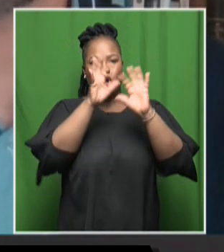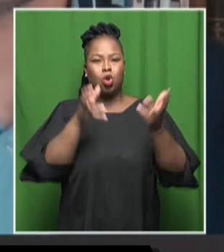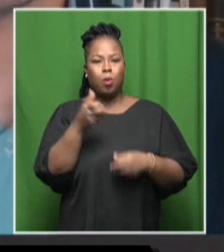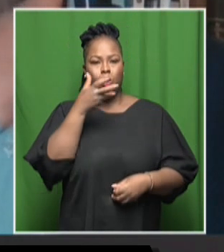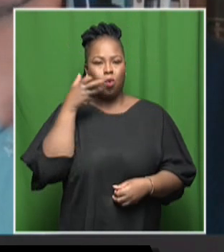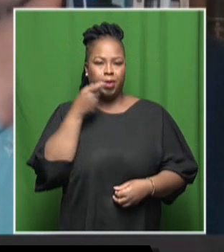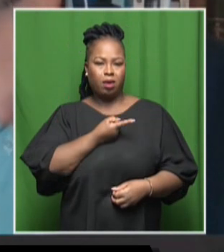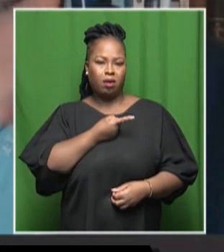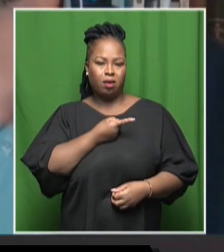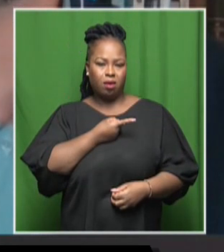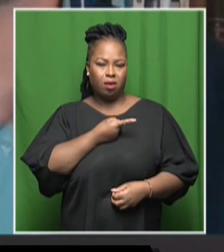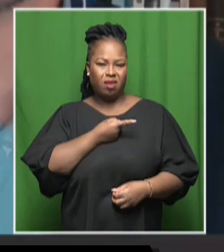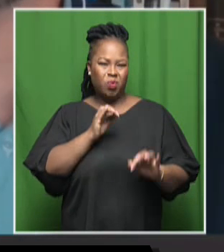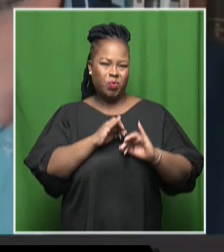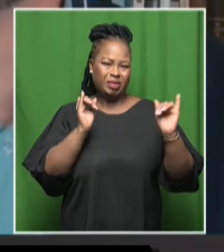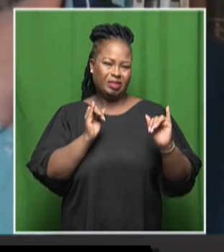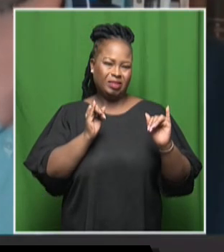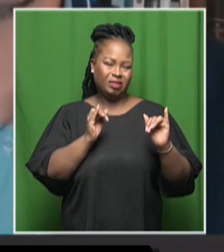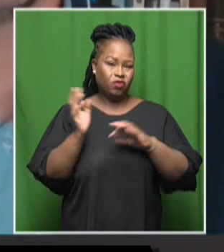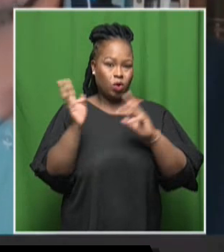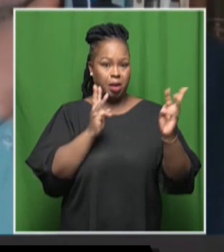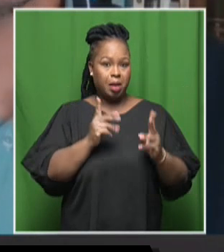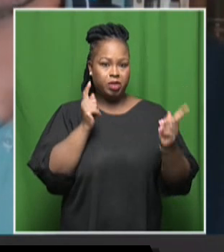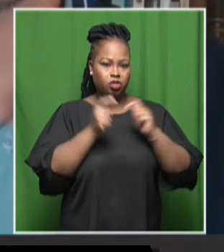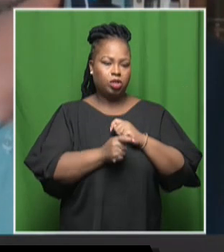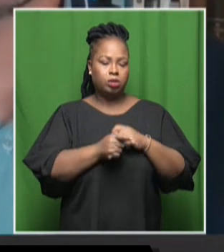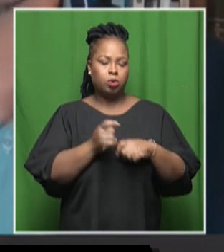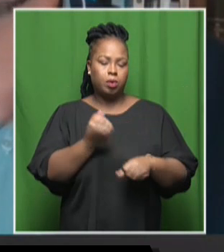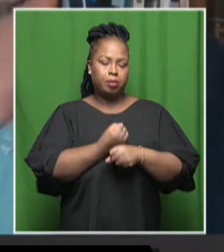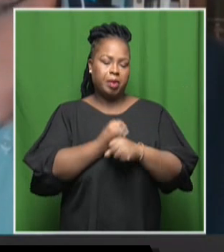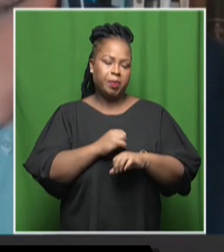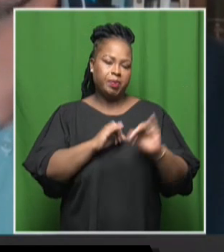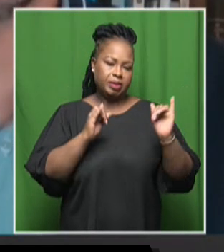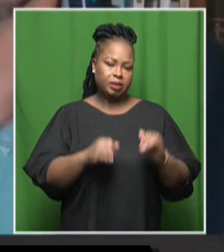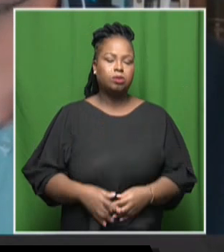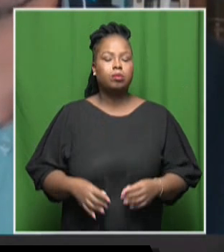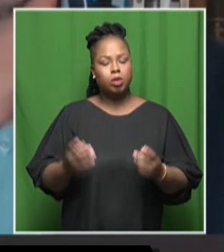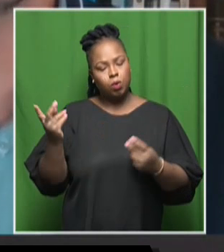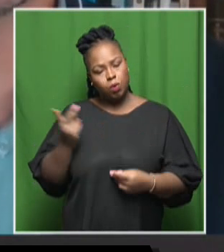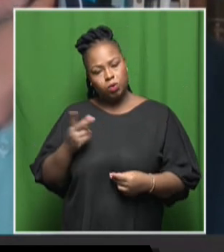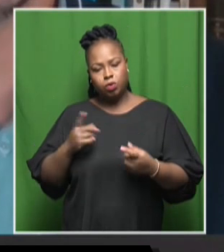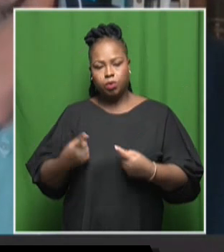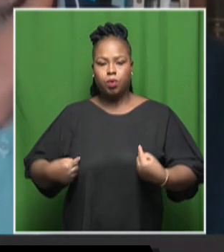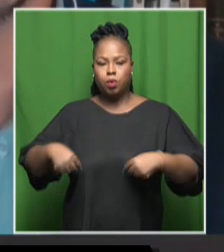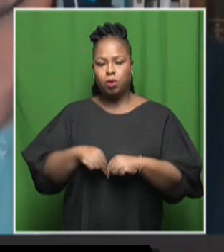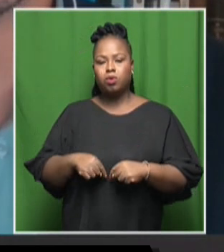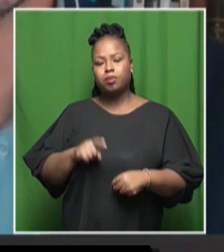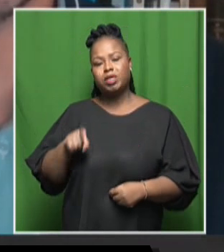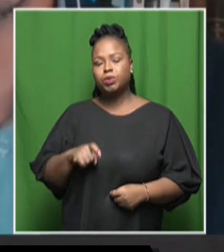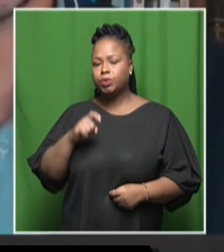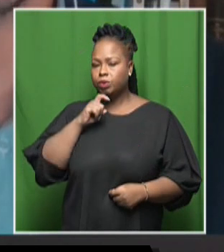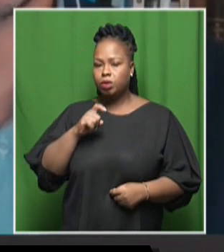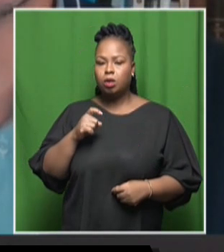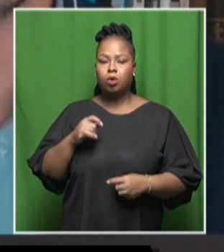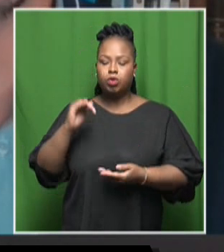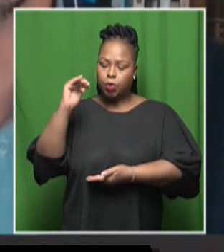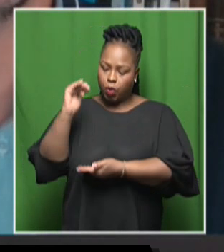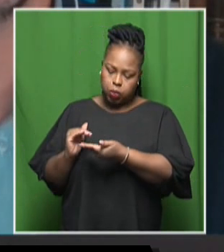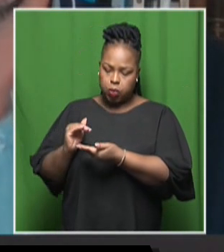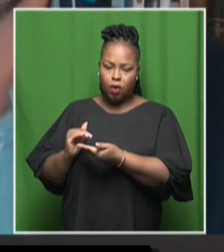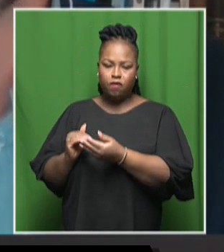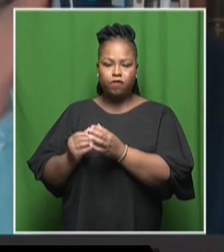to the global warming process and climate change. All of us, of course, should also reduce our own carbon footprint. And the one thing